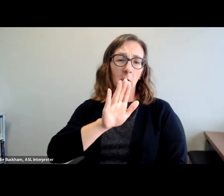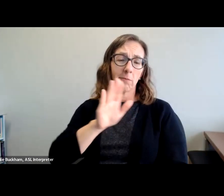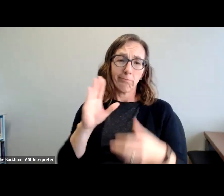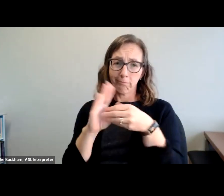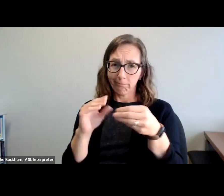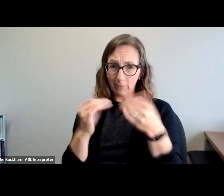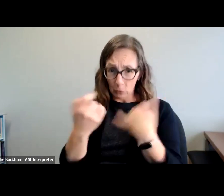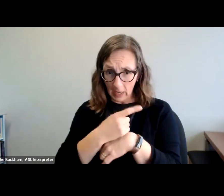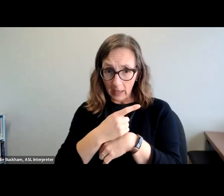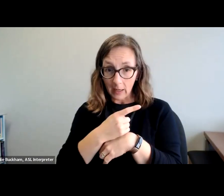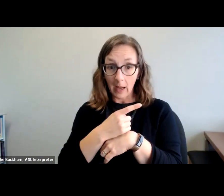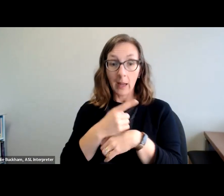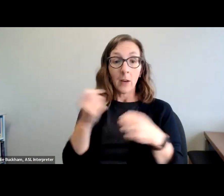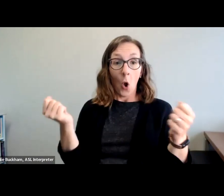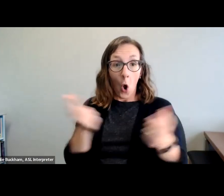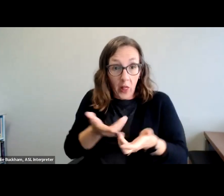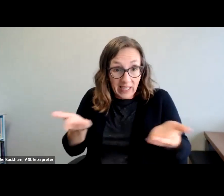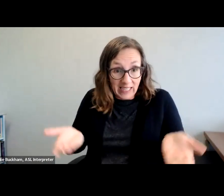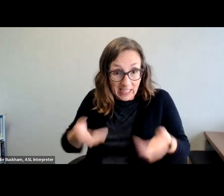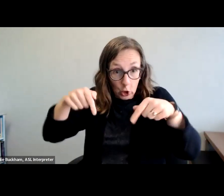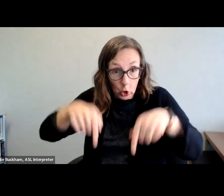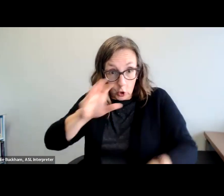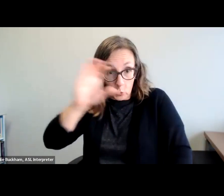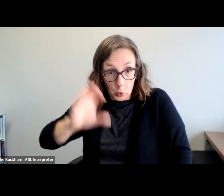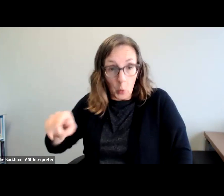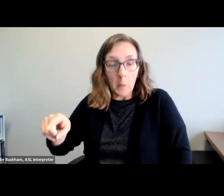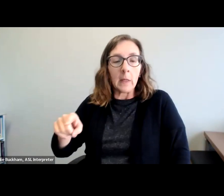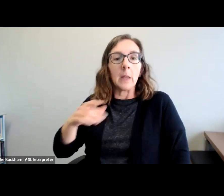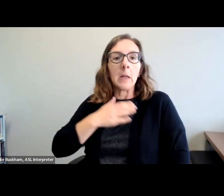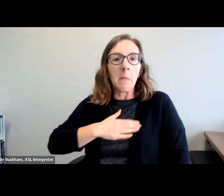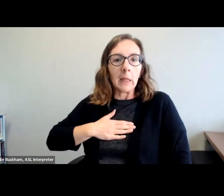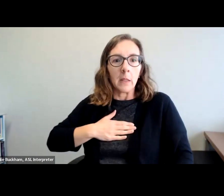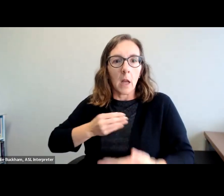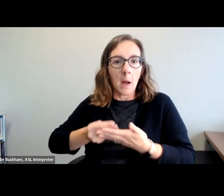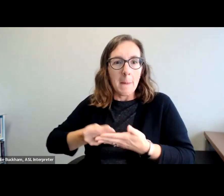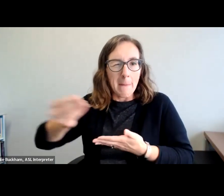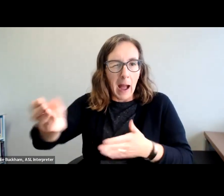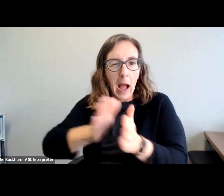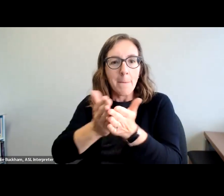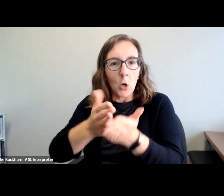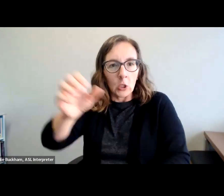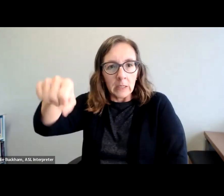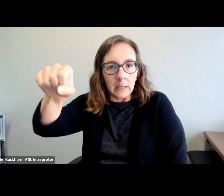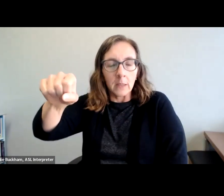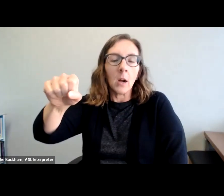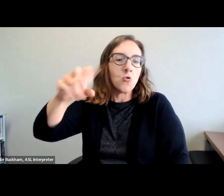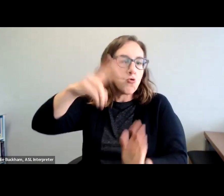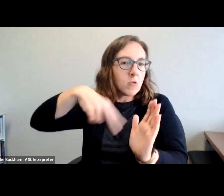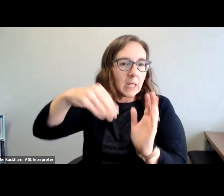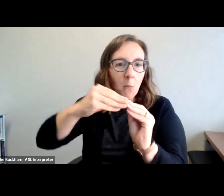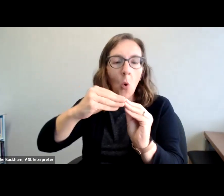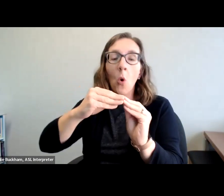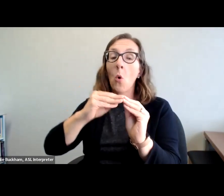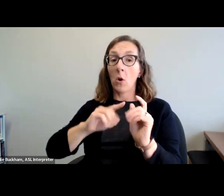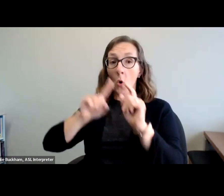encourage all of you on the call to please buy the book and read more, or attend panels that have some